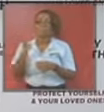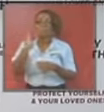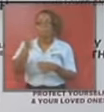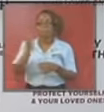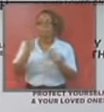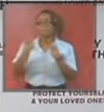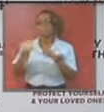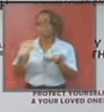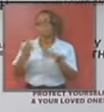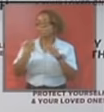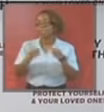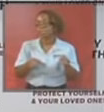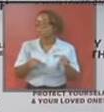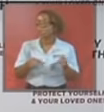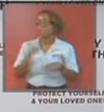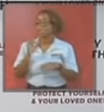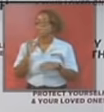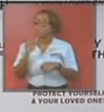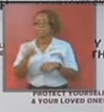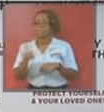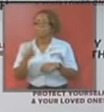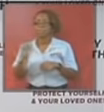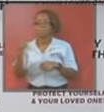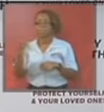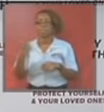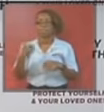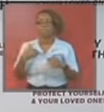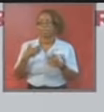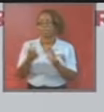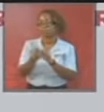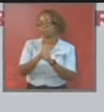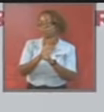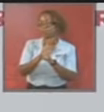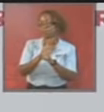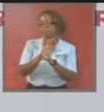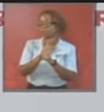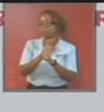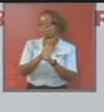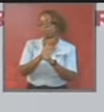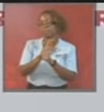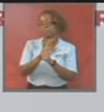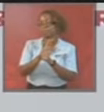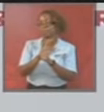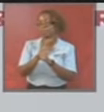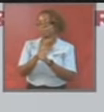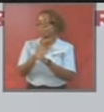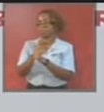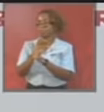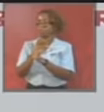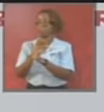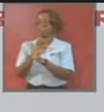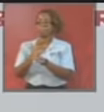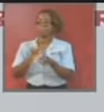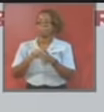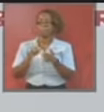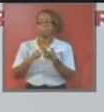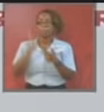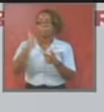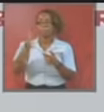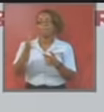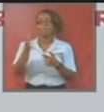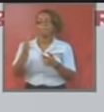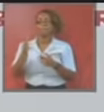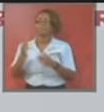had COVID. It's very unlikely they will have anything else. So testing does occur with the symptomatic primary contacts, And we do